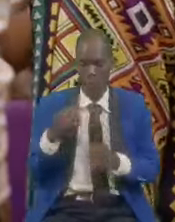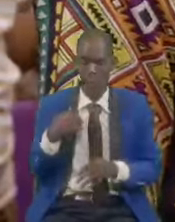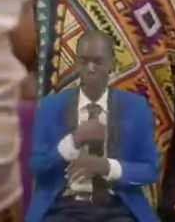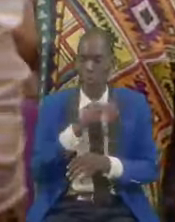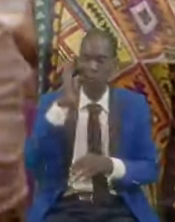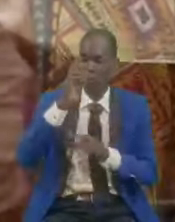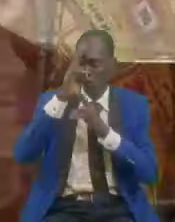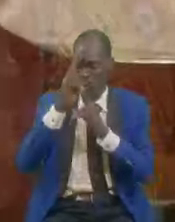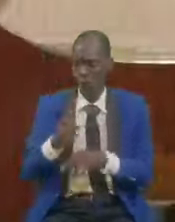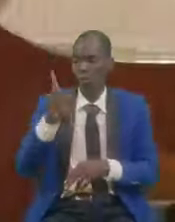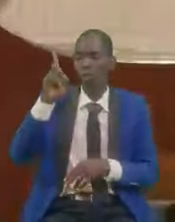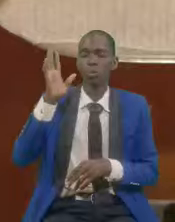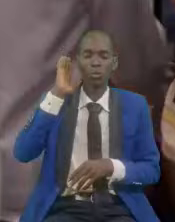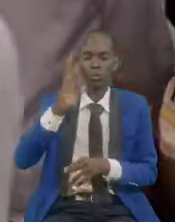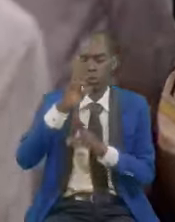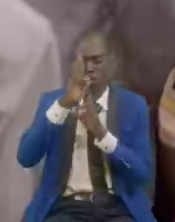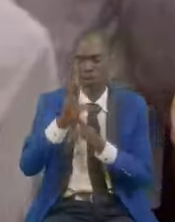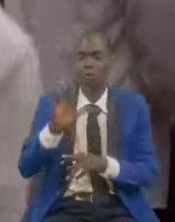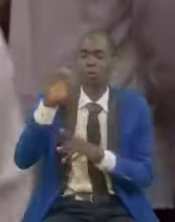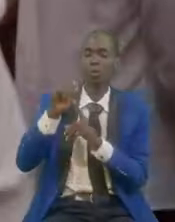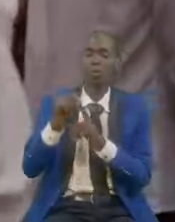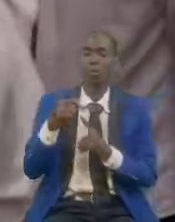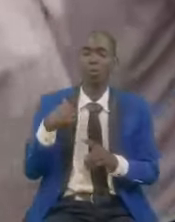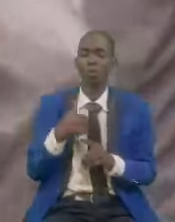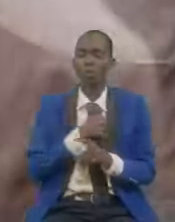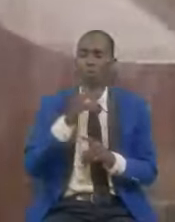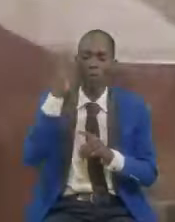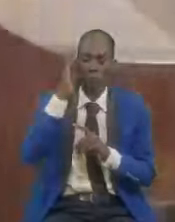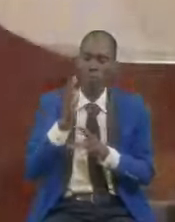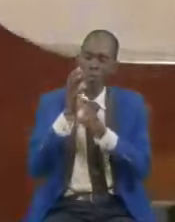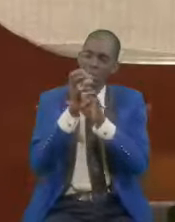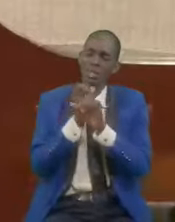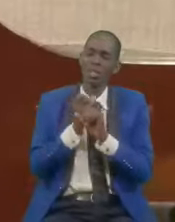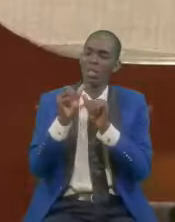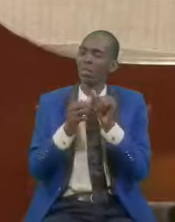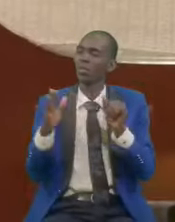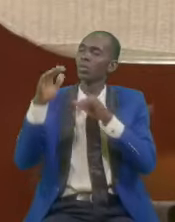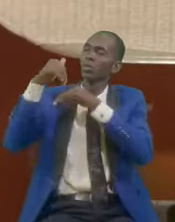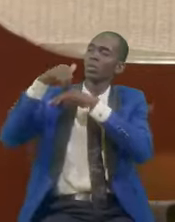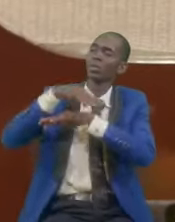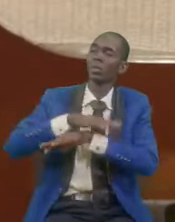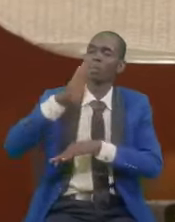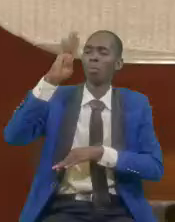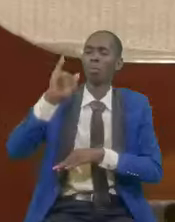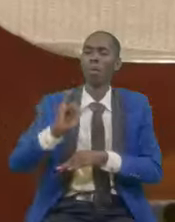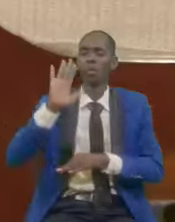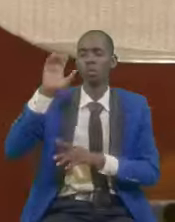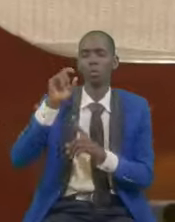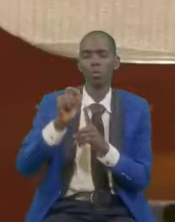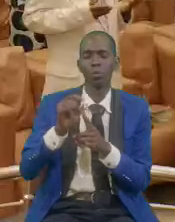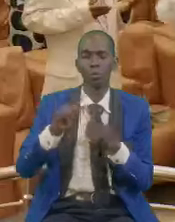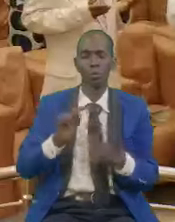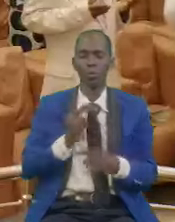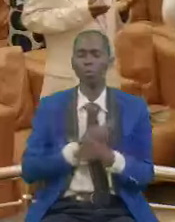will respect your word. We receive everything you send by your word in